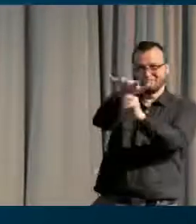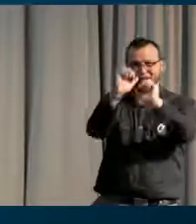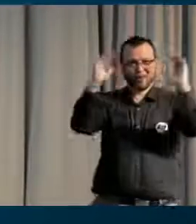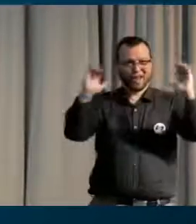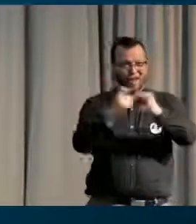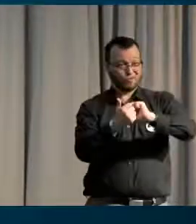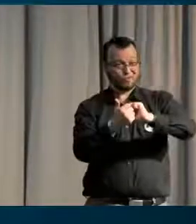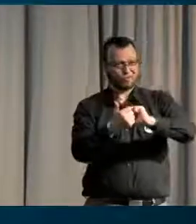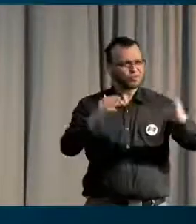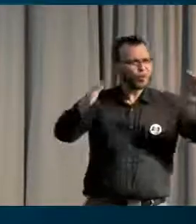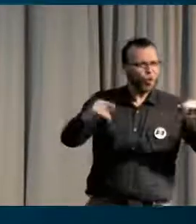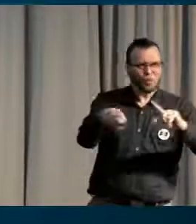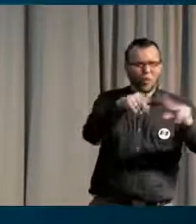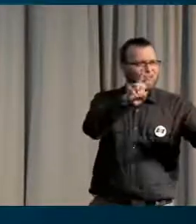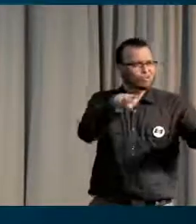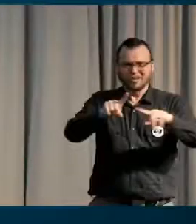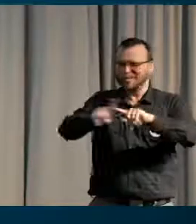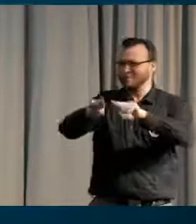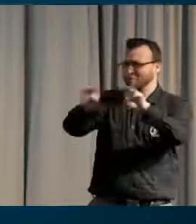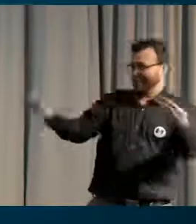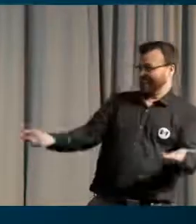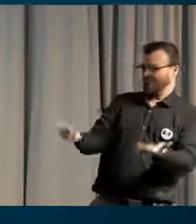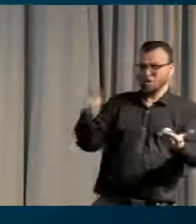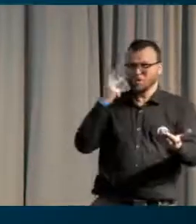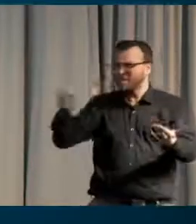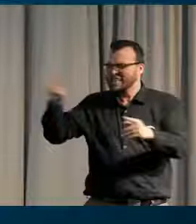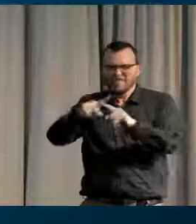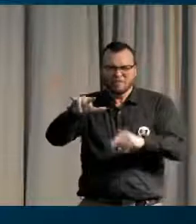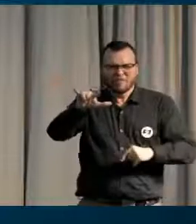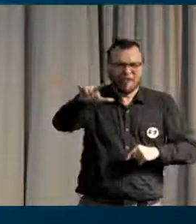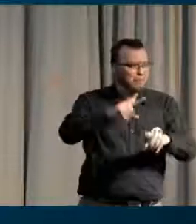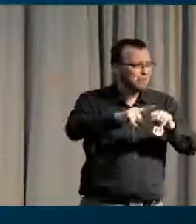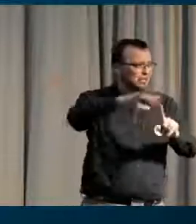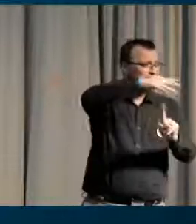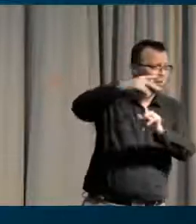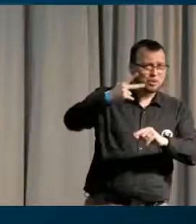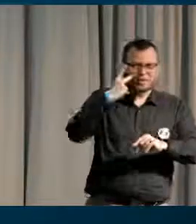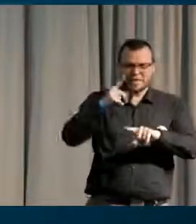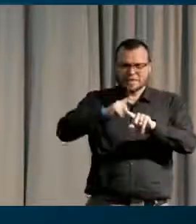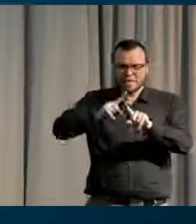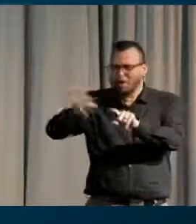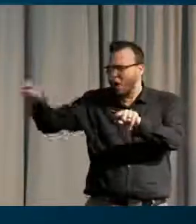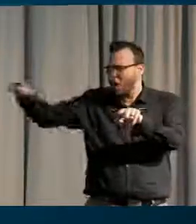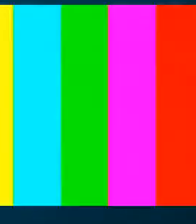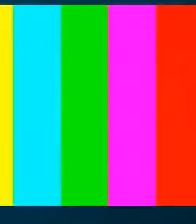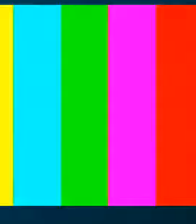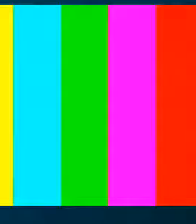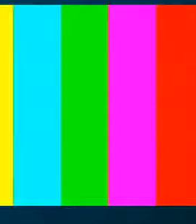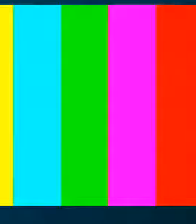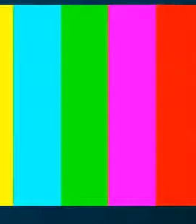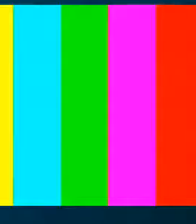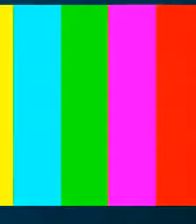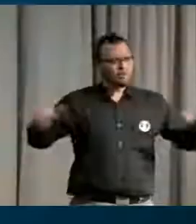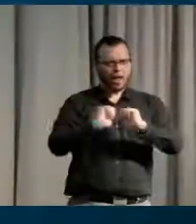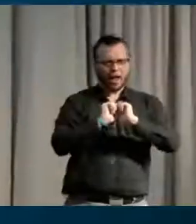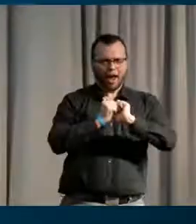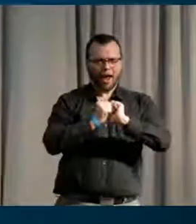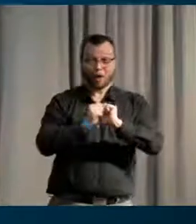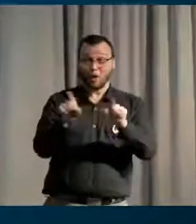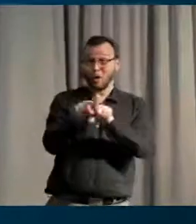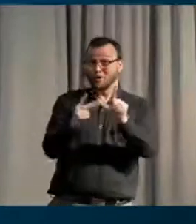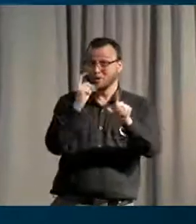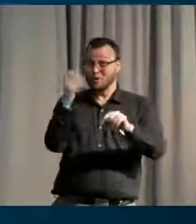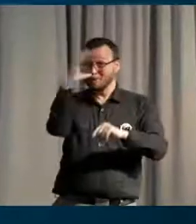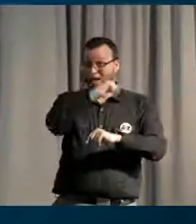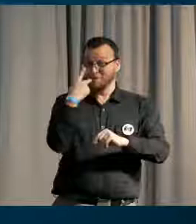the museum, see the different aircraft, think about what helps these aircraft fly, and take a look at the Ingenuity helicopter up in the Space